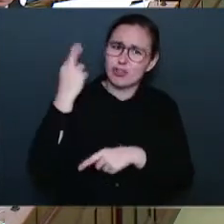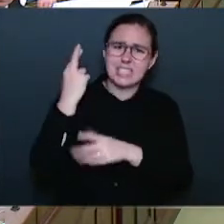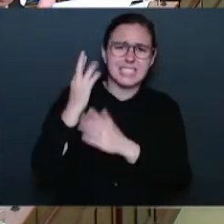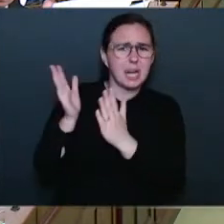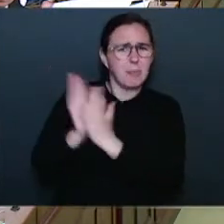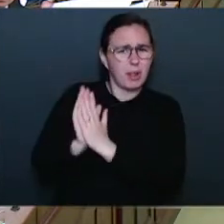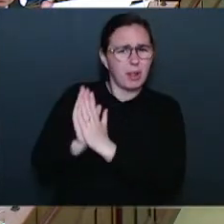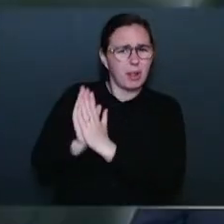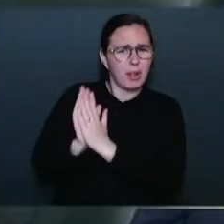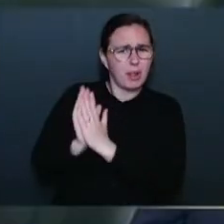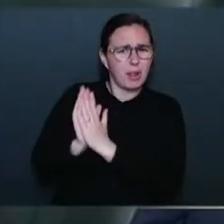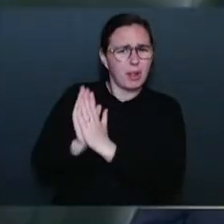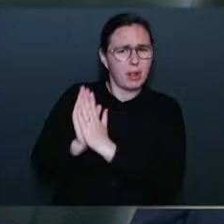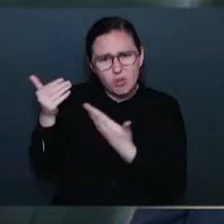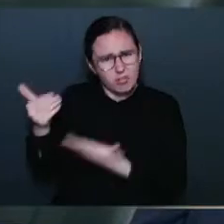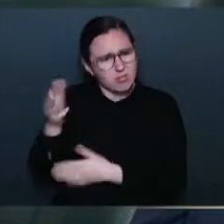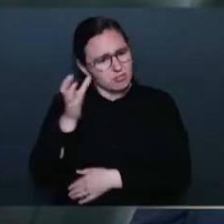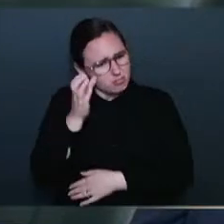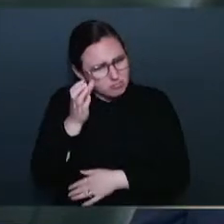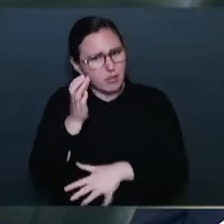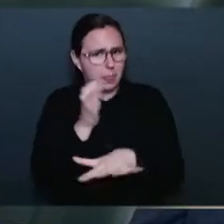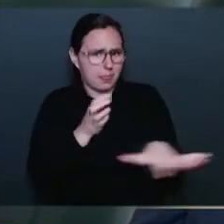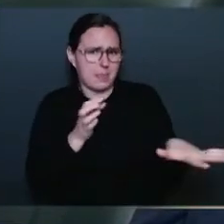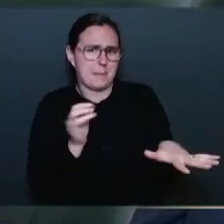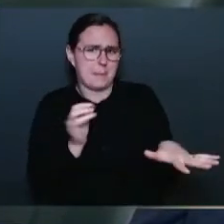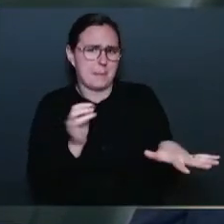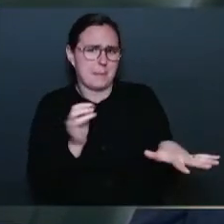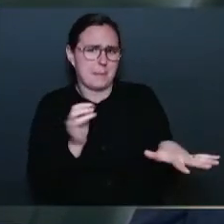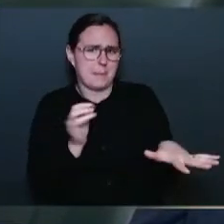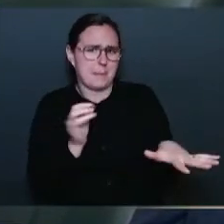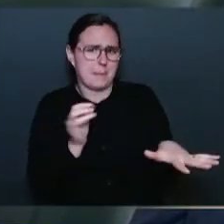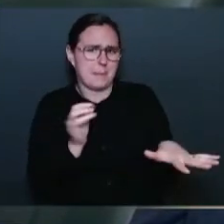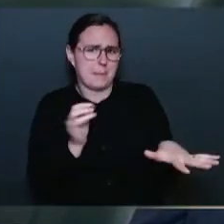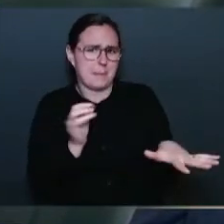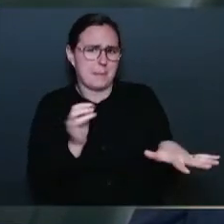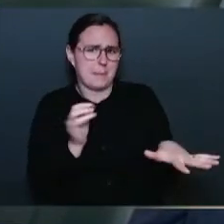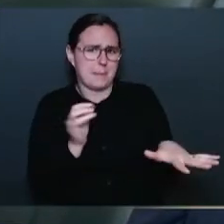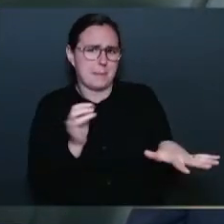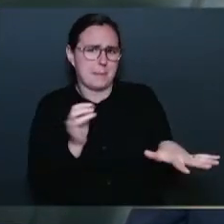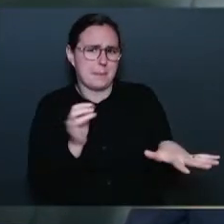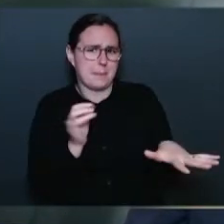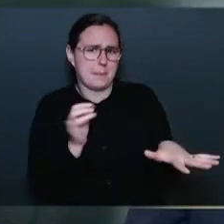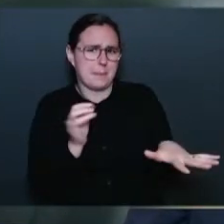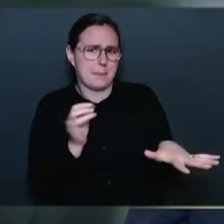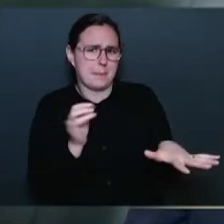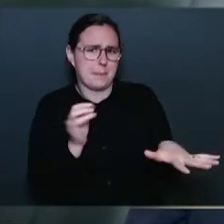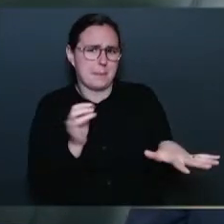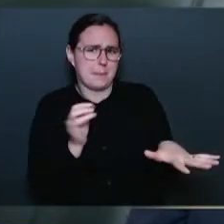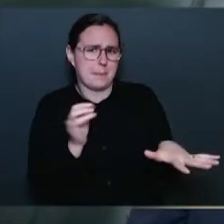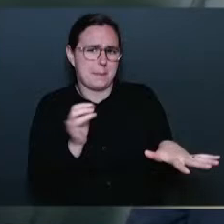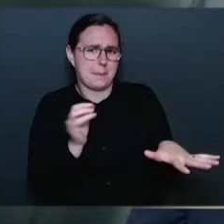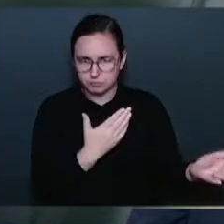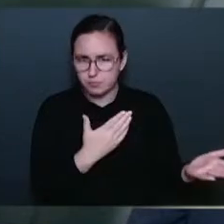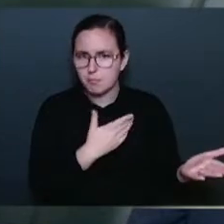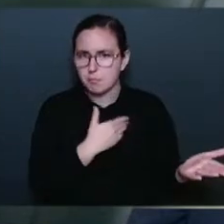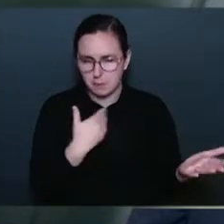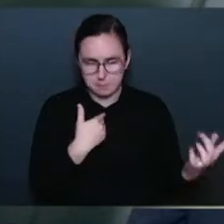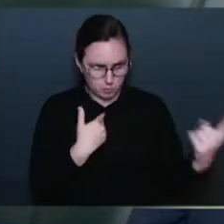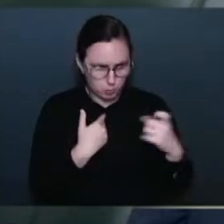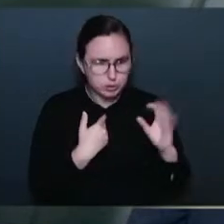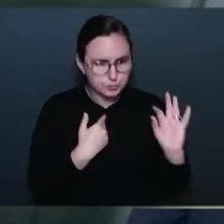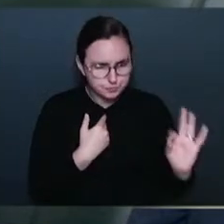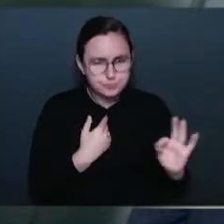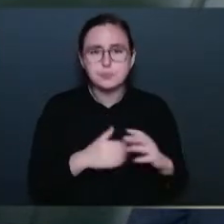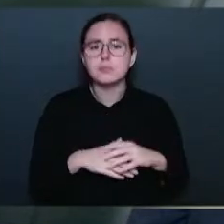community and Social Services uh thank you Mr Speaker and again thank you to the member for her question her advocacy and I'm actually glad